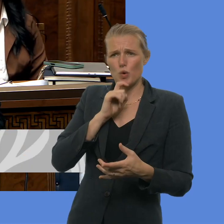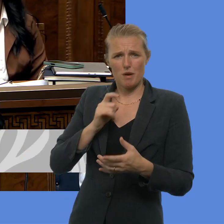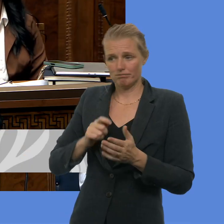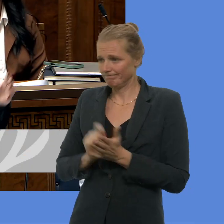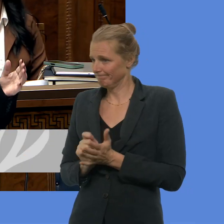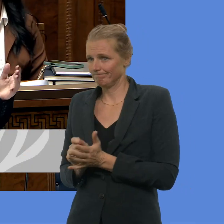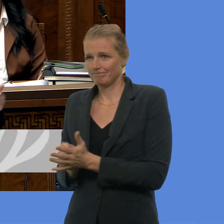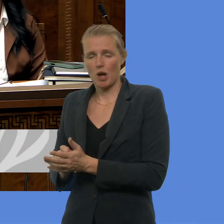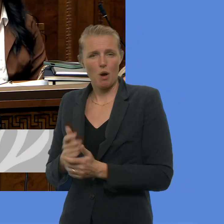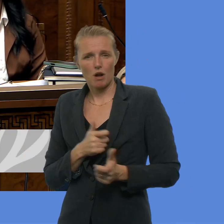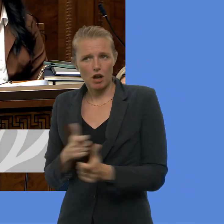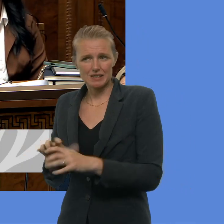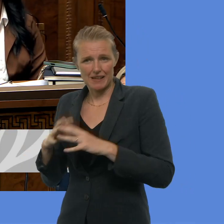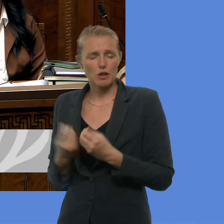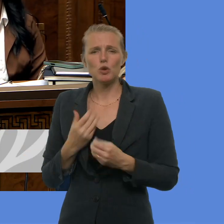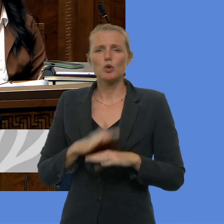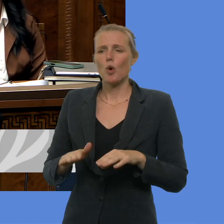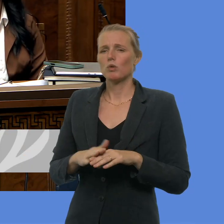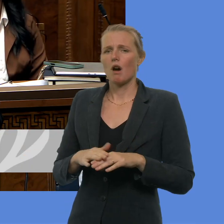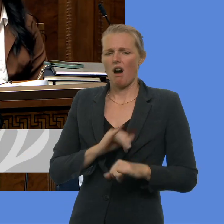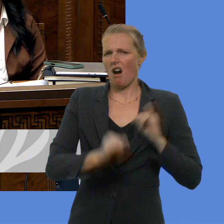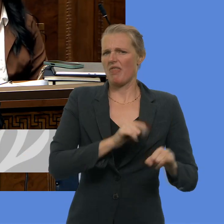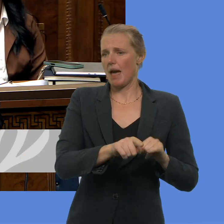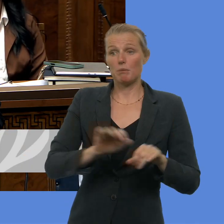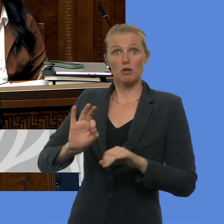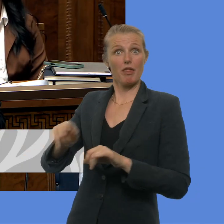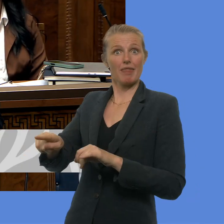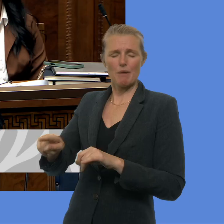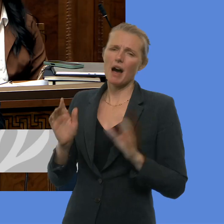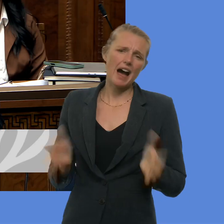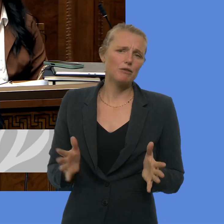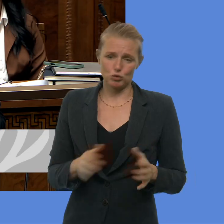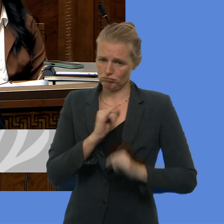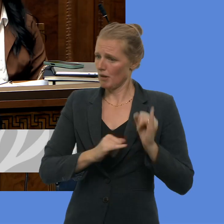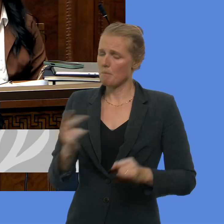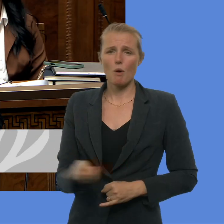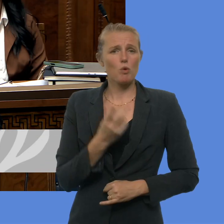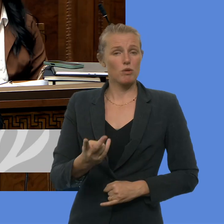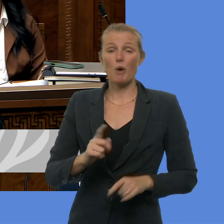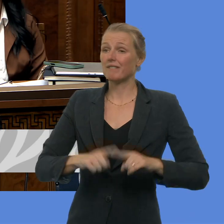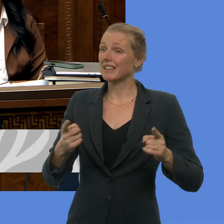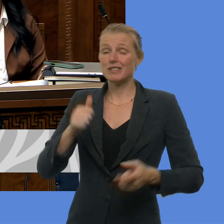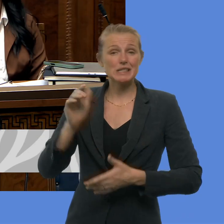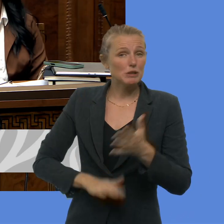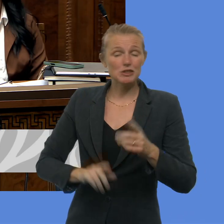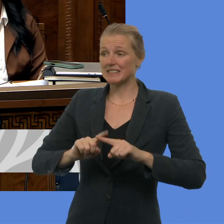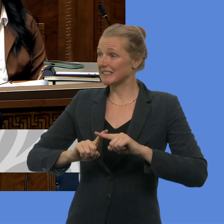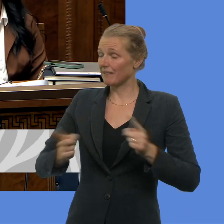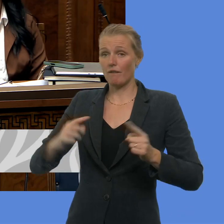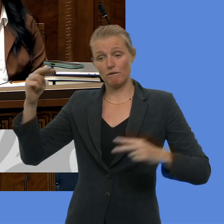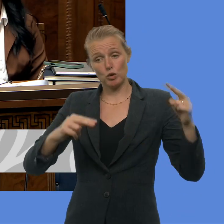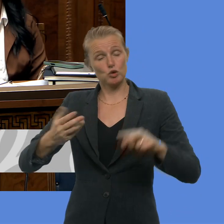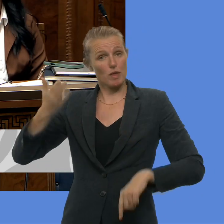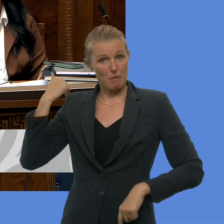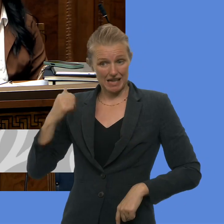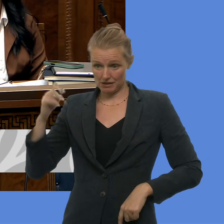state agents. So let's not be selective. Let's honestly try and find a way to recognise that there are different experiences and different narratives of the past. That's the